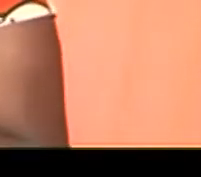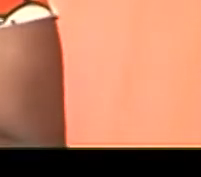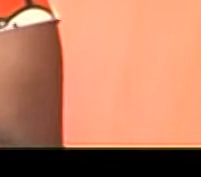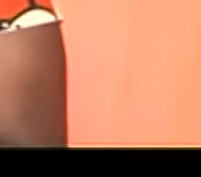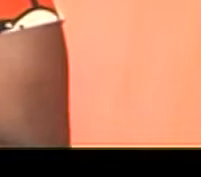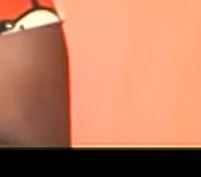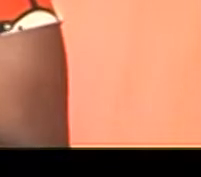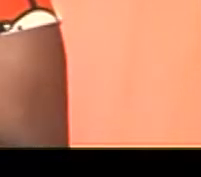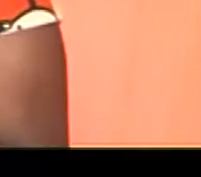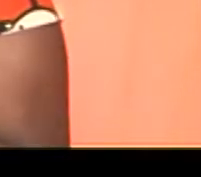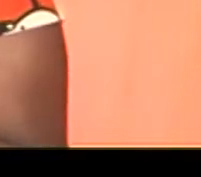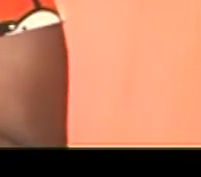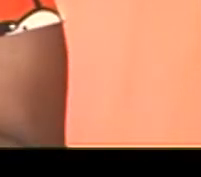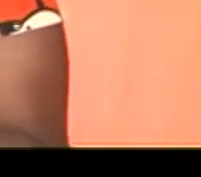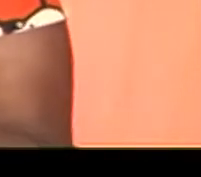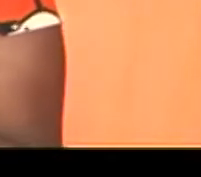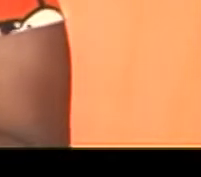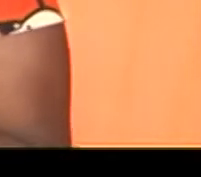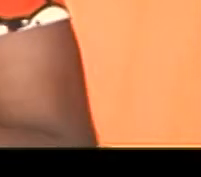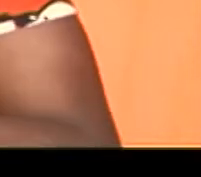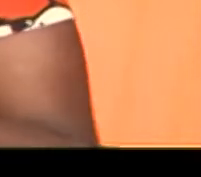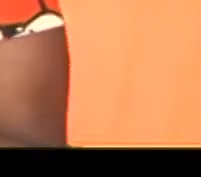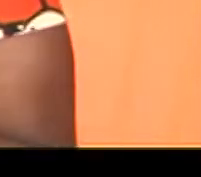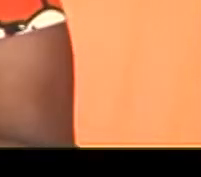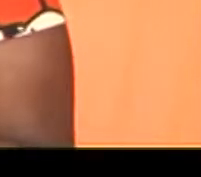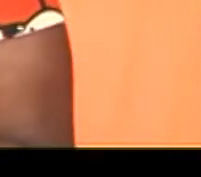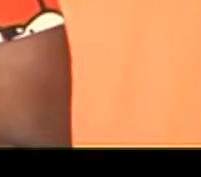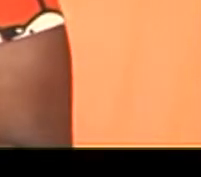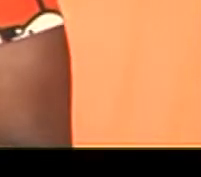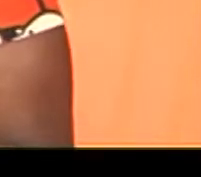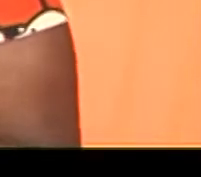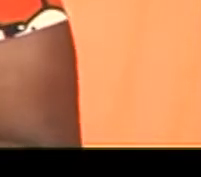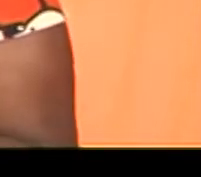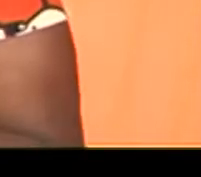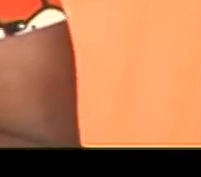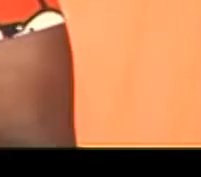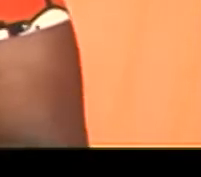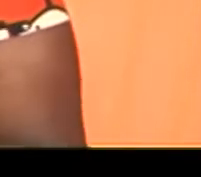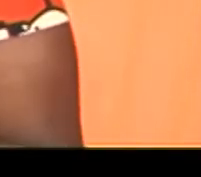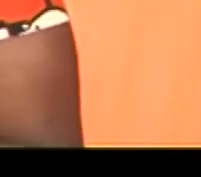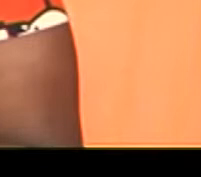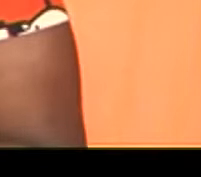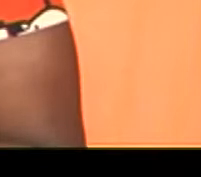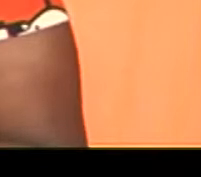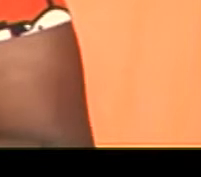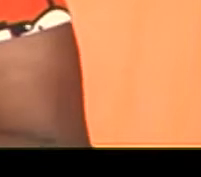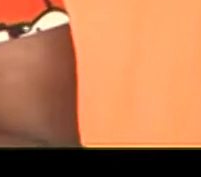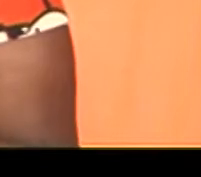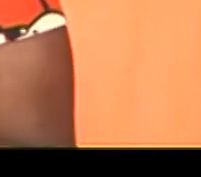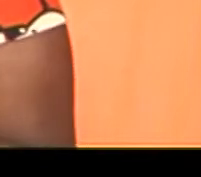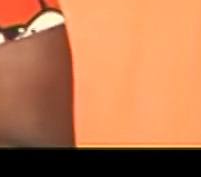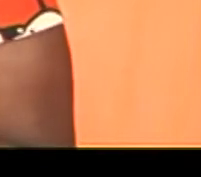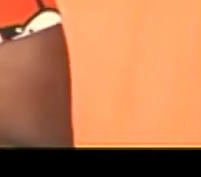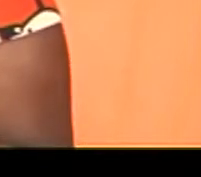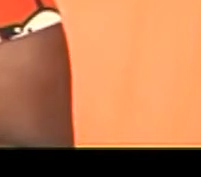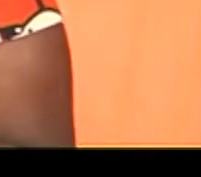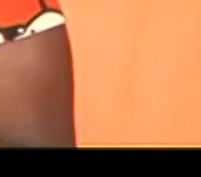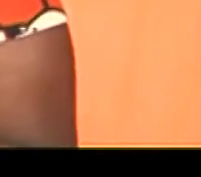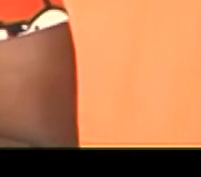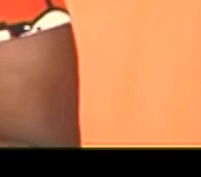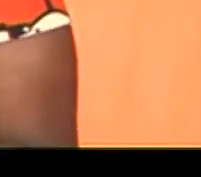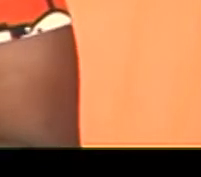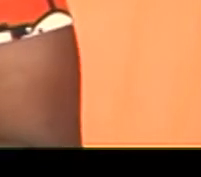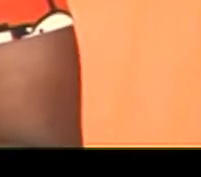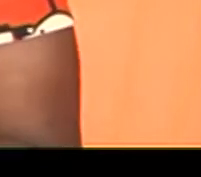you. Jehovah Rapha is going to be your healer. And even in these times when people are struggling with diseases, when people are struggling with